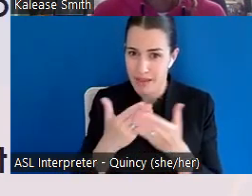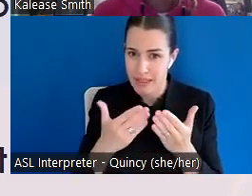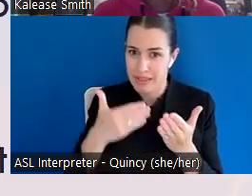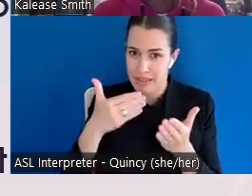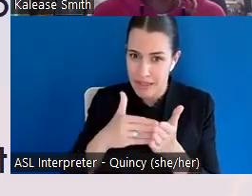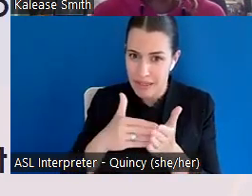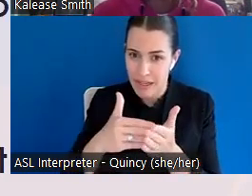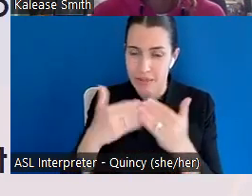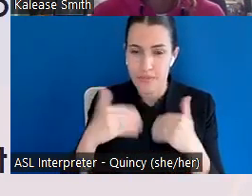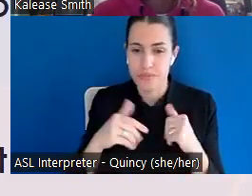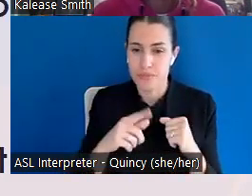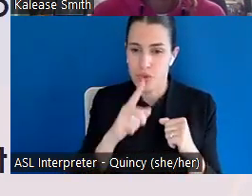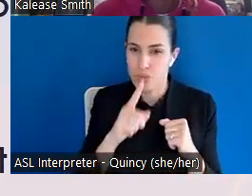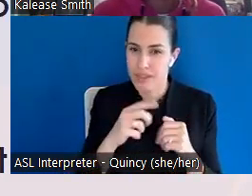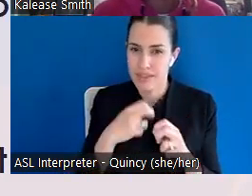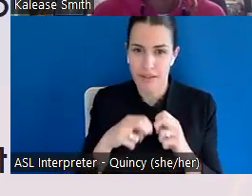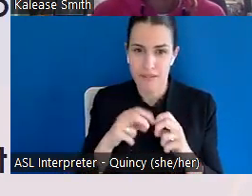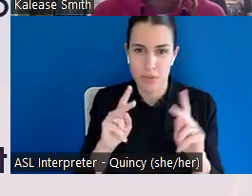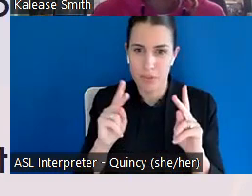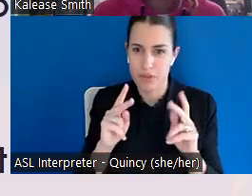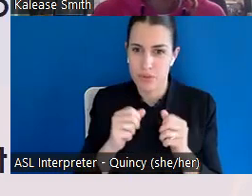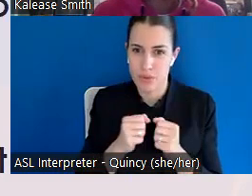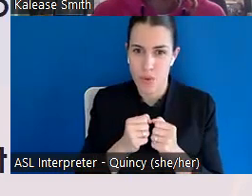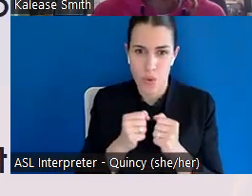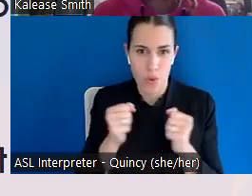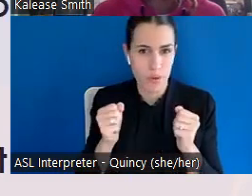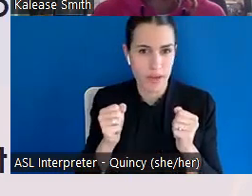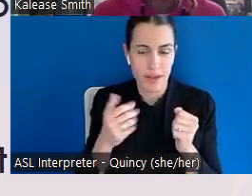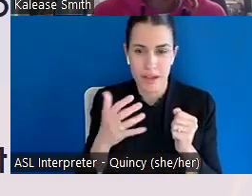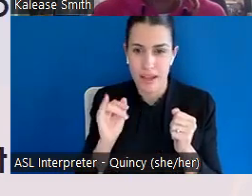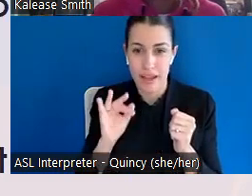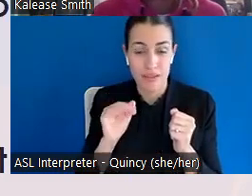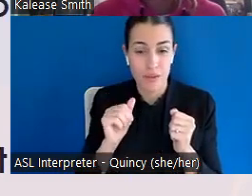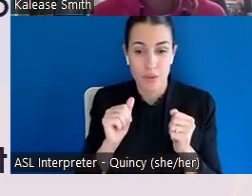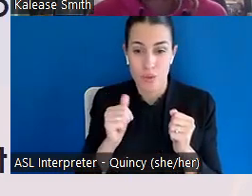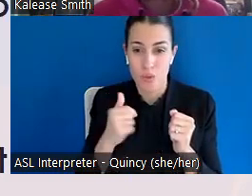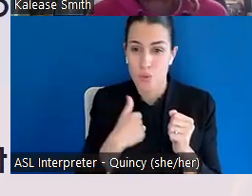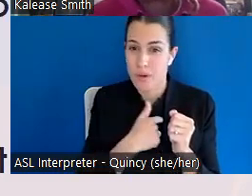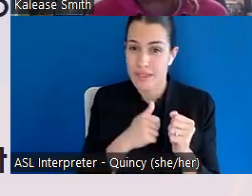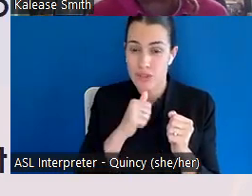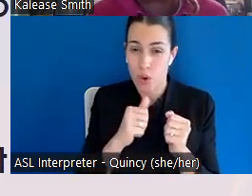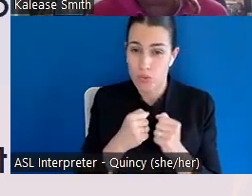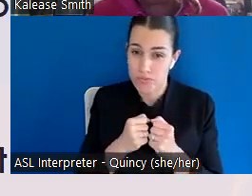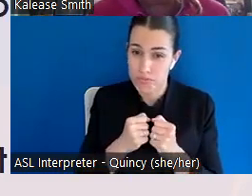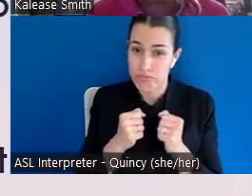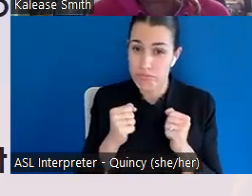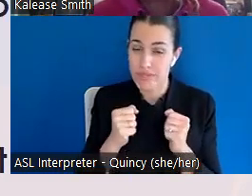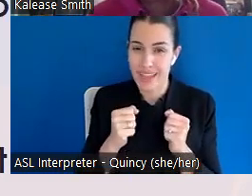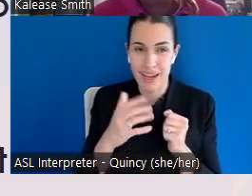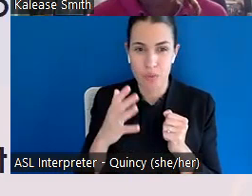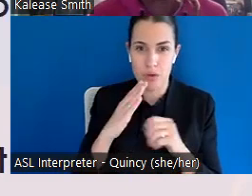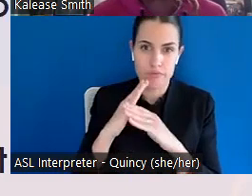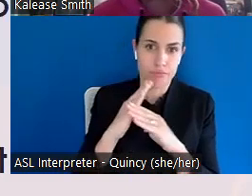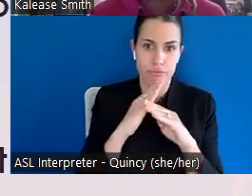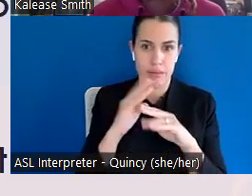for individuals to open that door, although if we don't, we may be not letting in people that are good for us,